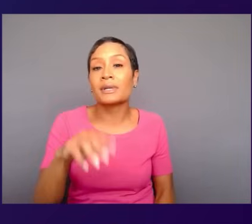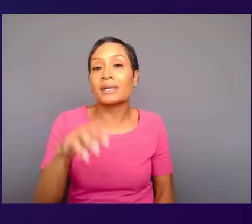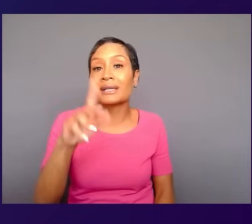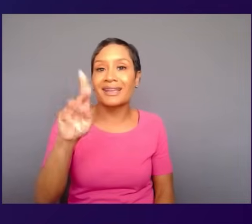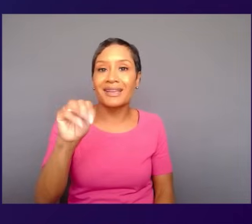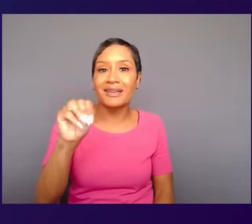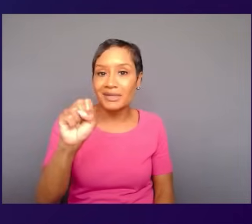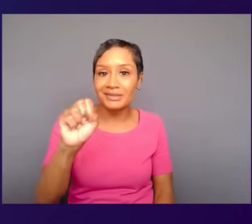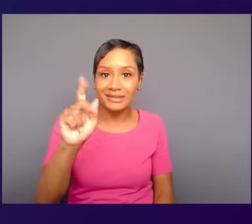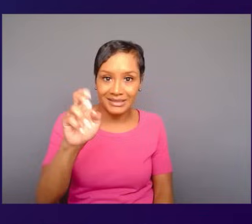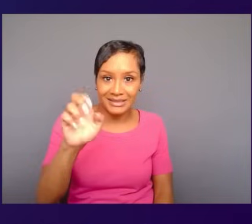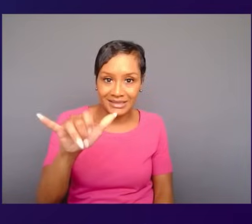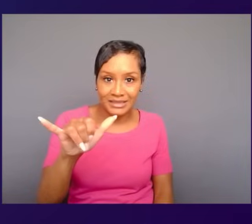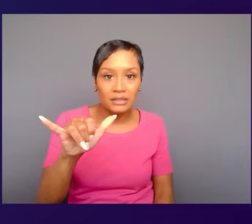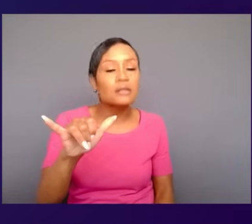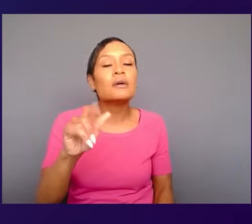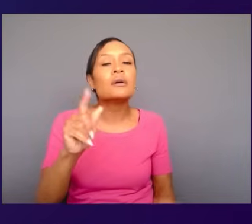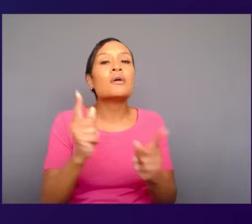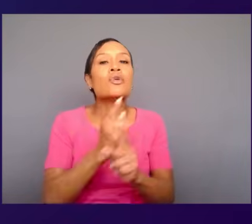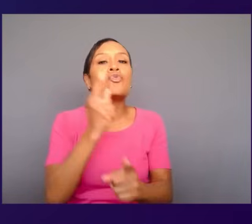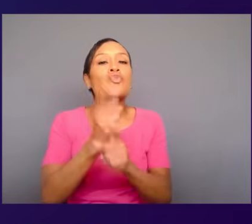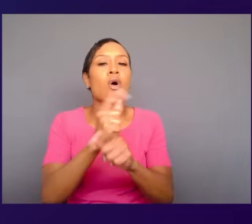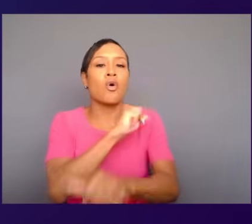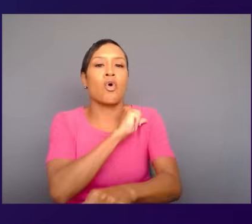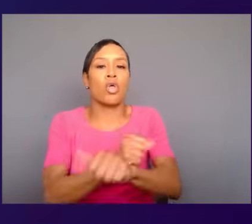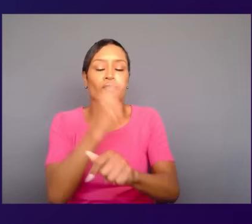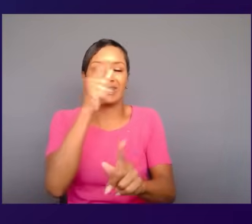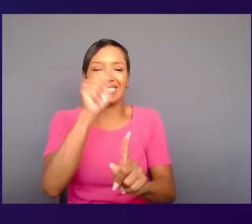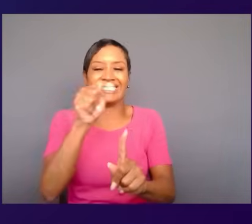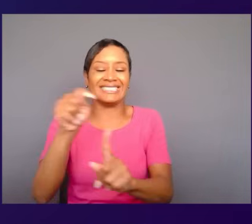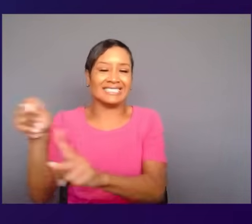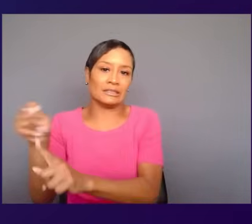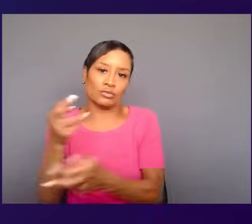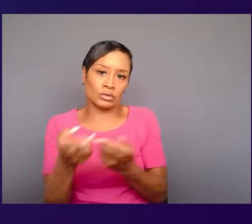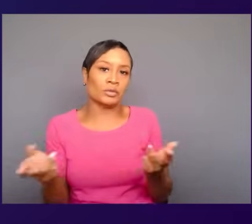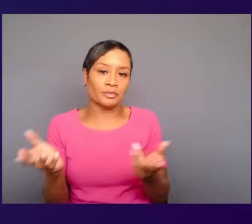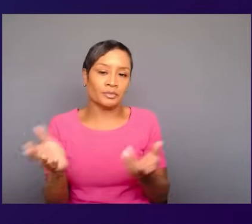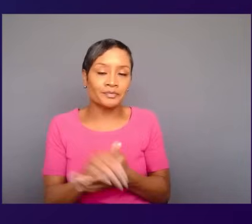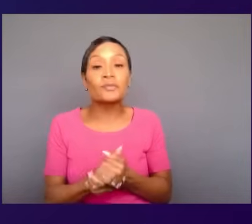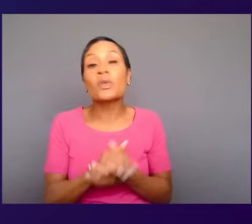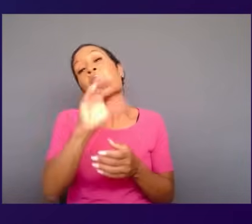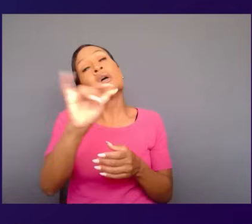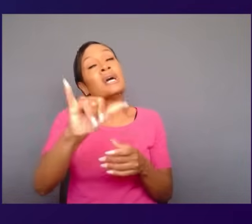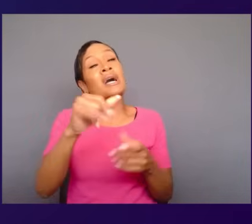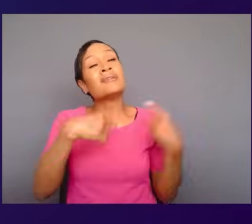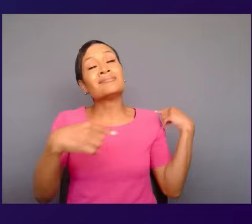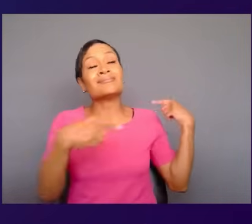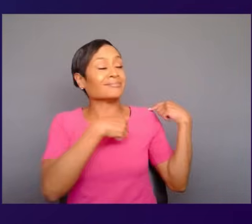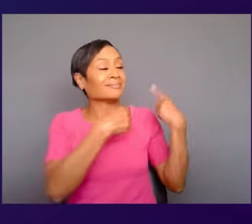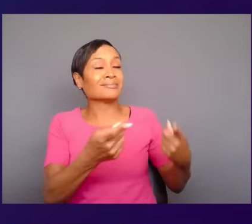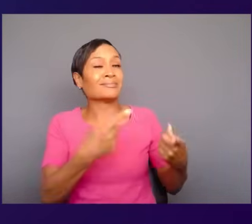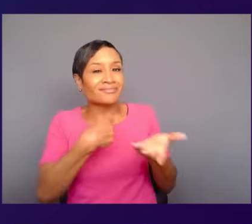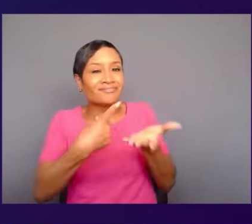going to make sure that you are correctly authorized on every one of those resources. And now, just like we've been talking about with encryption